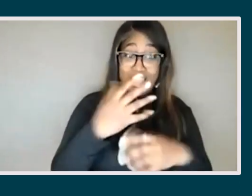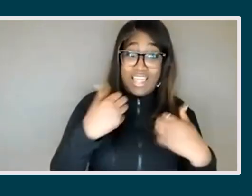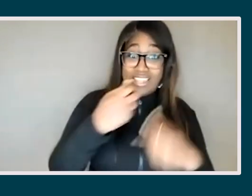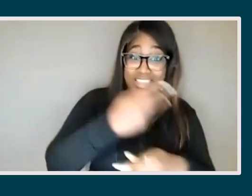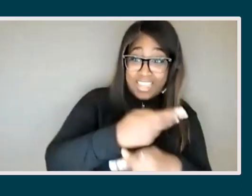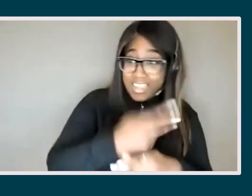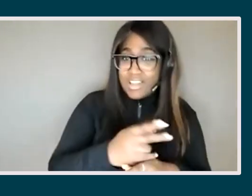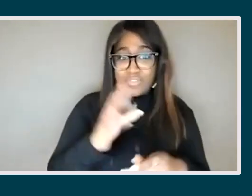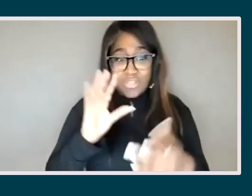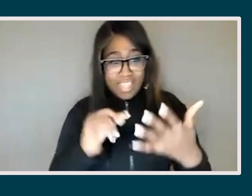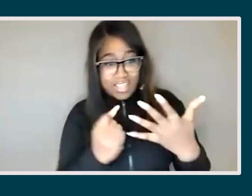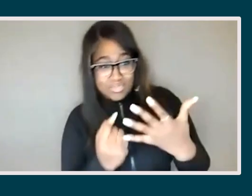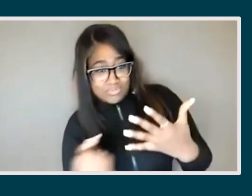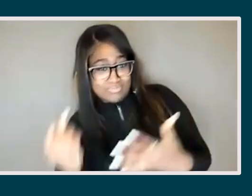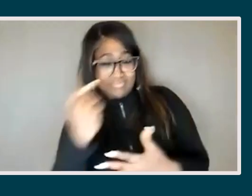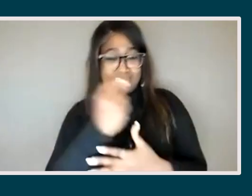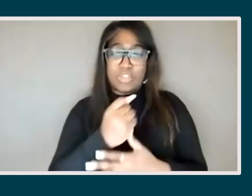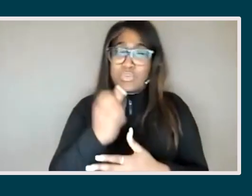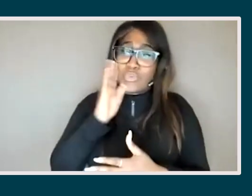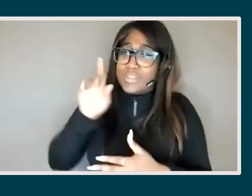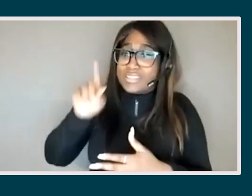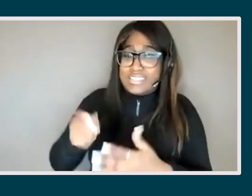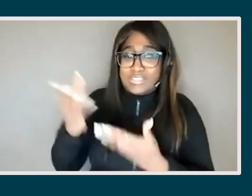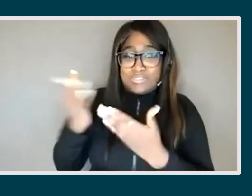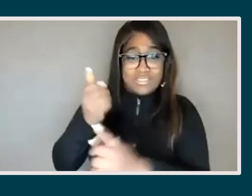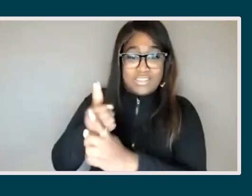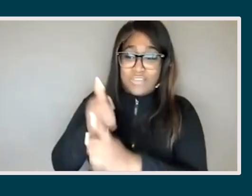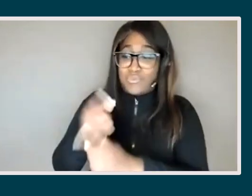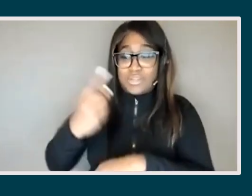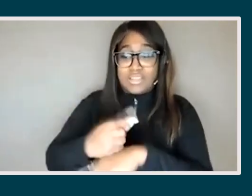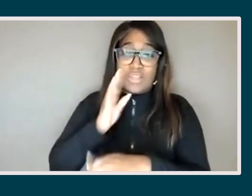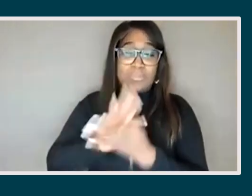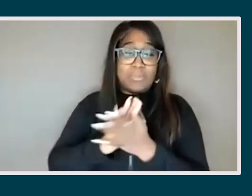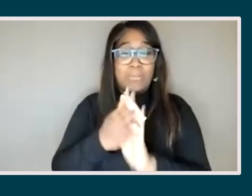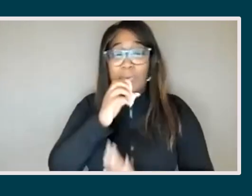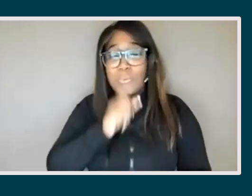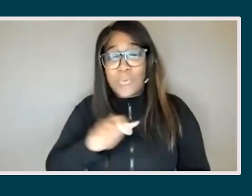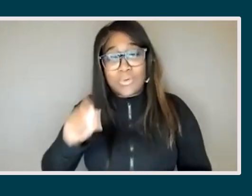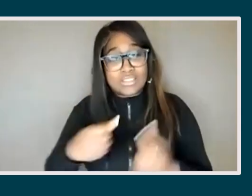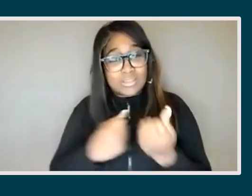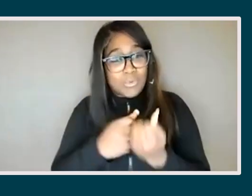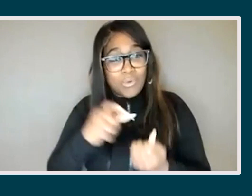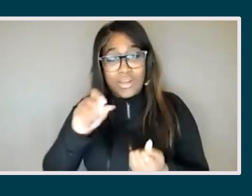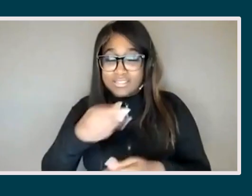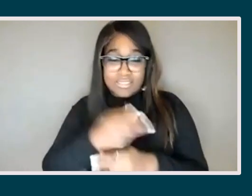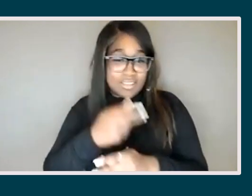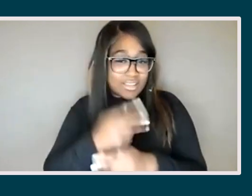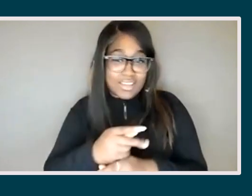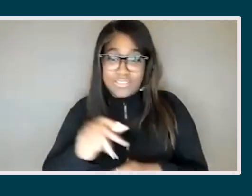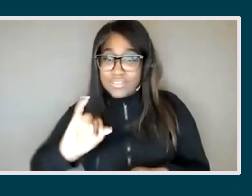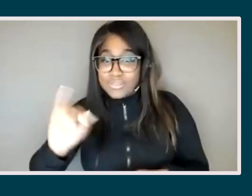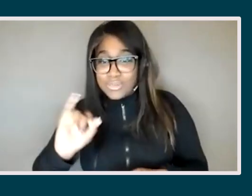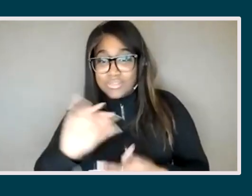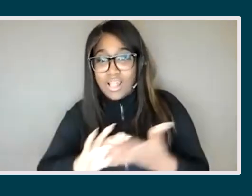day you will be old and you will need support and care. Like don't get so full of your fantasy